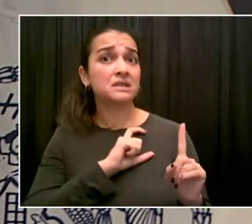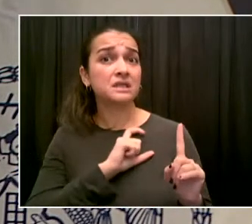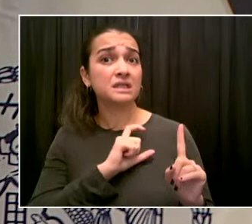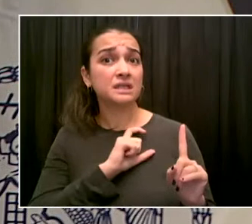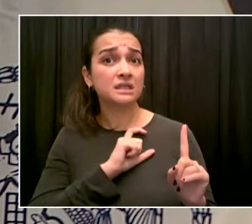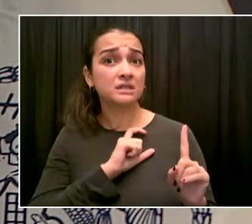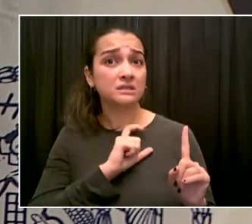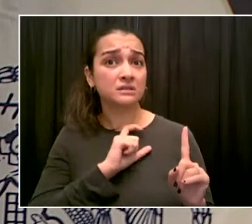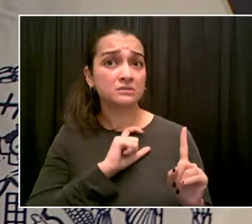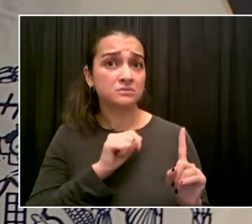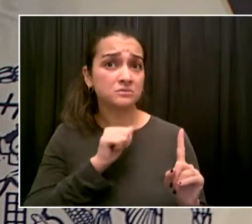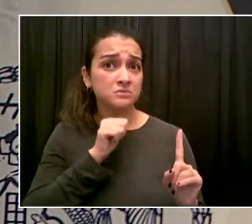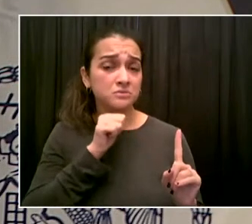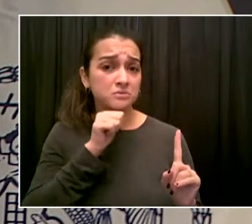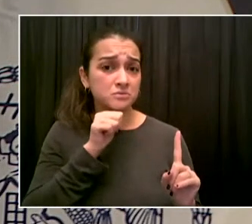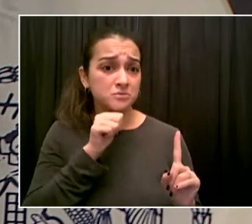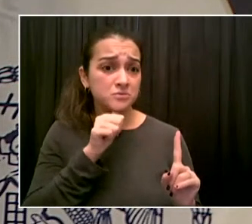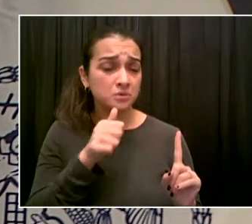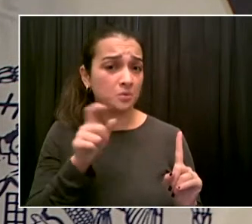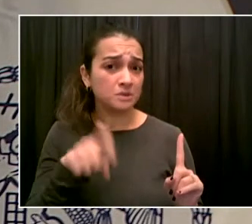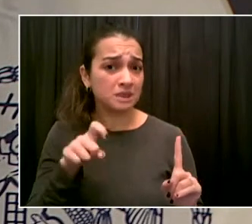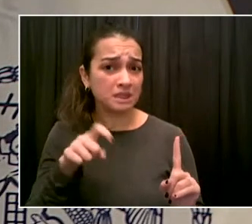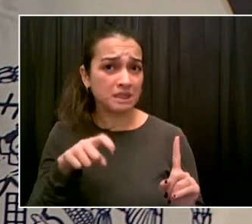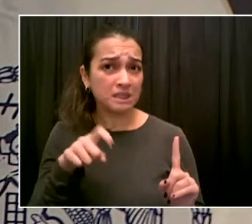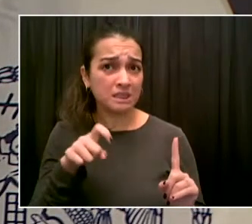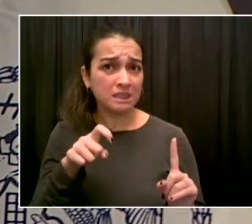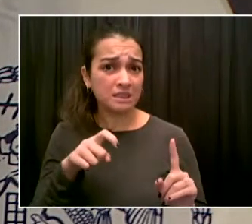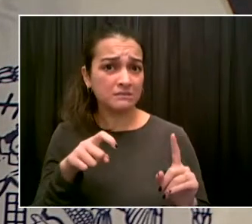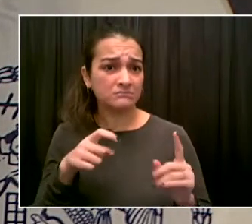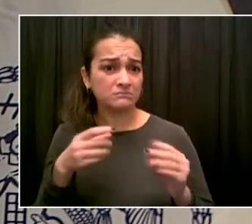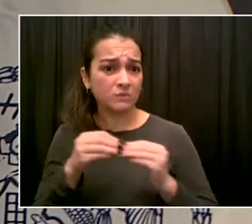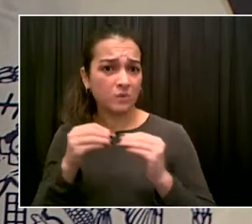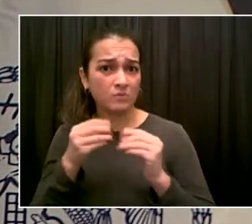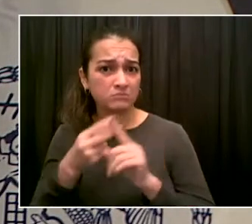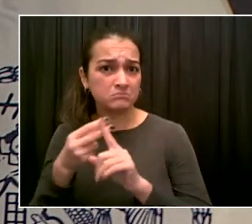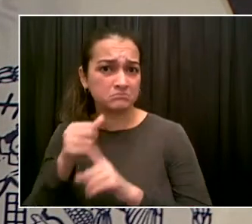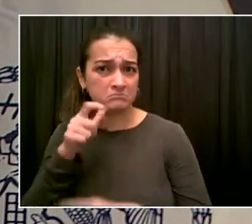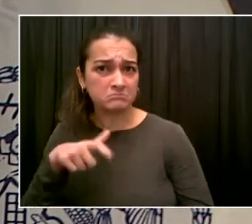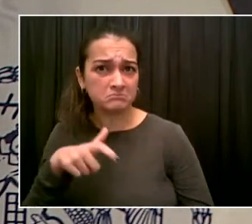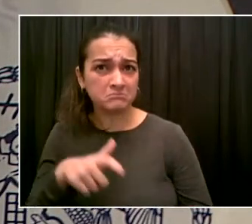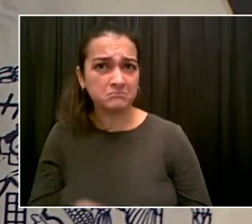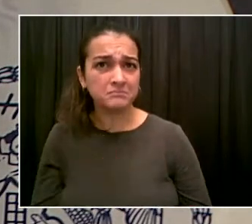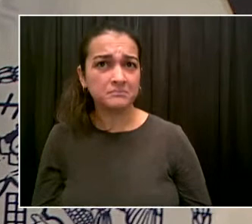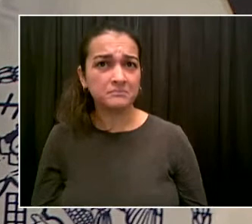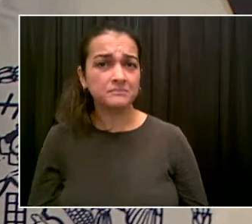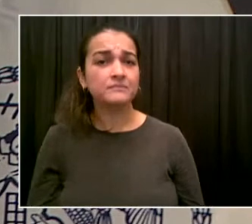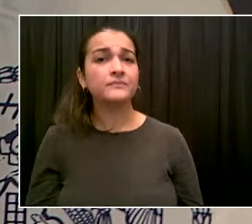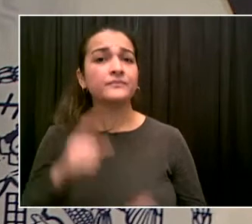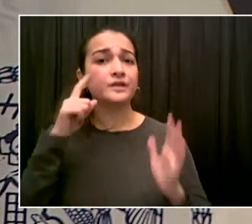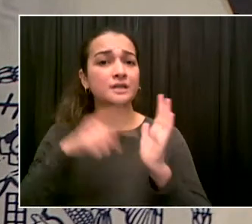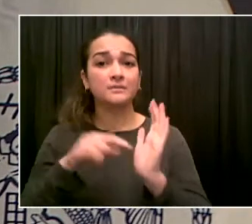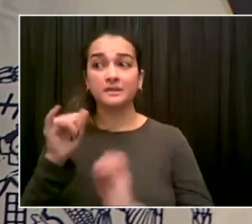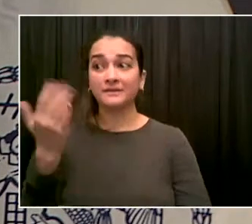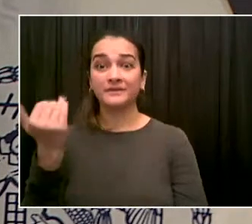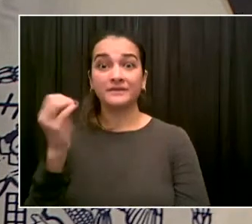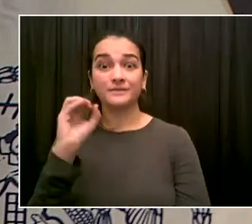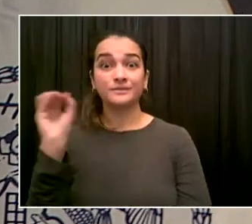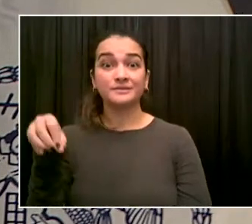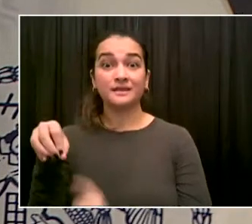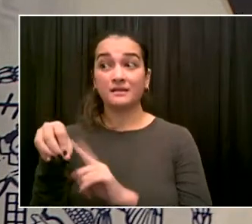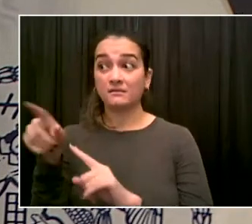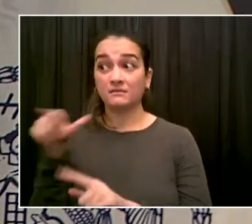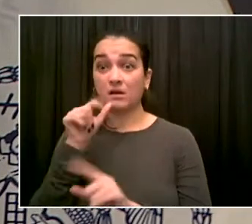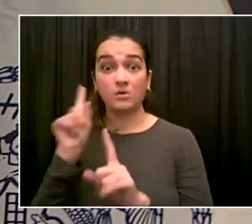of the workforce and city services are relatively uninterrupted, isn't that an indication that you have too many?